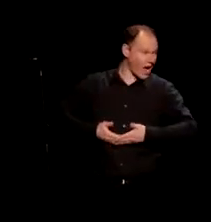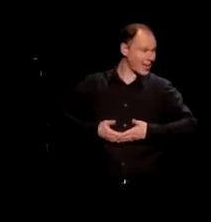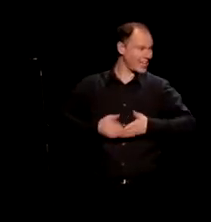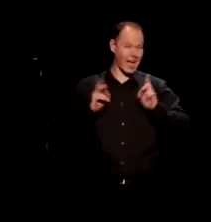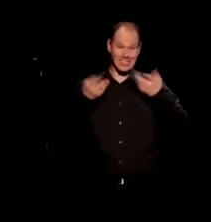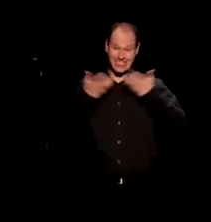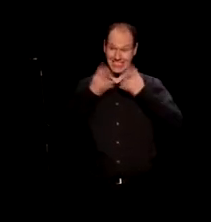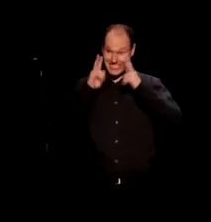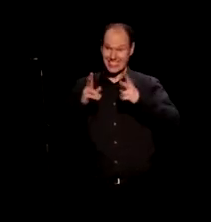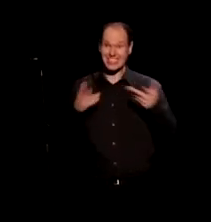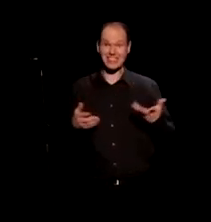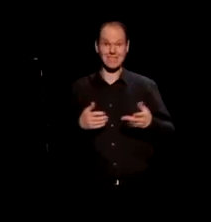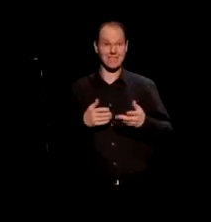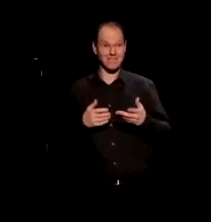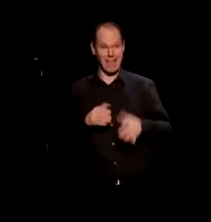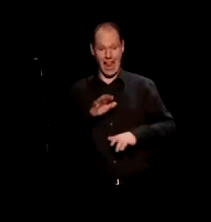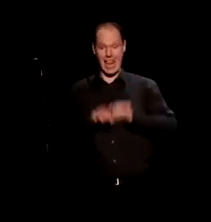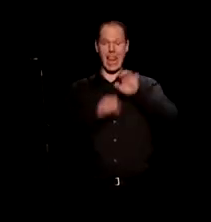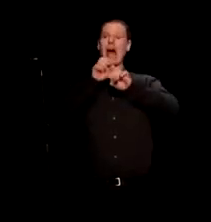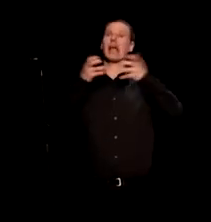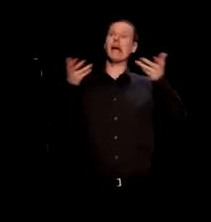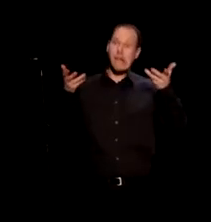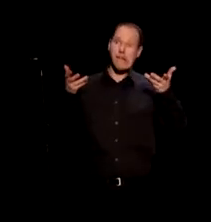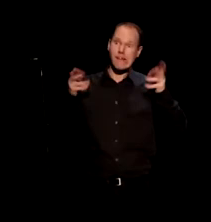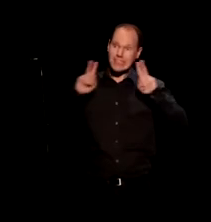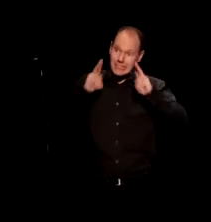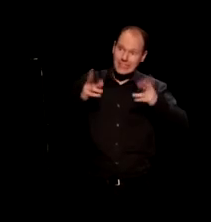that? Ladder.